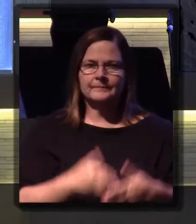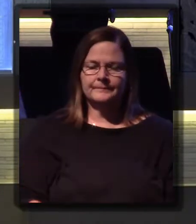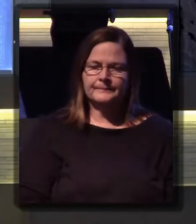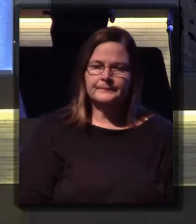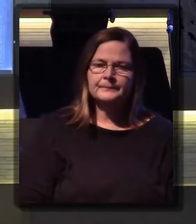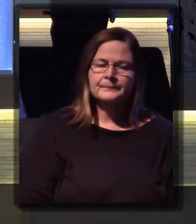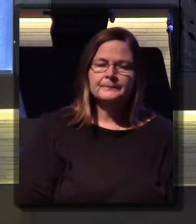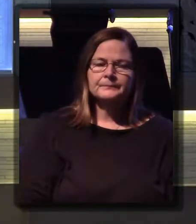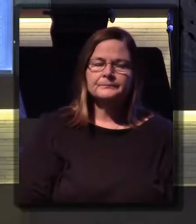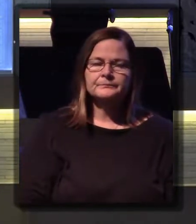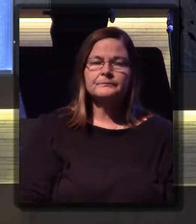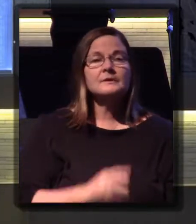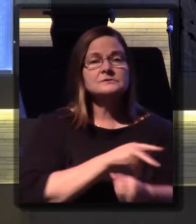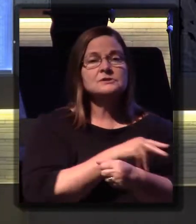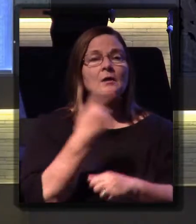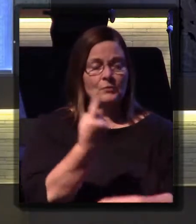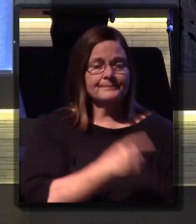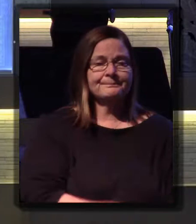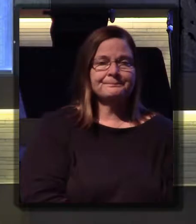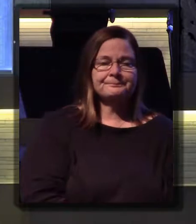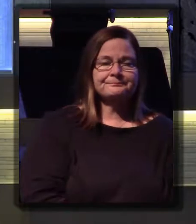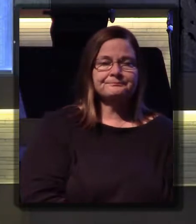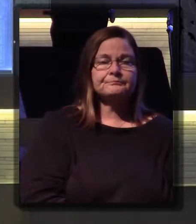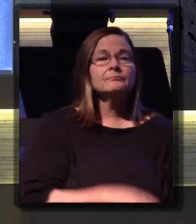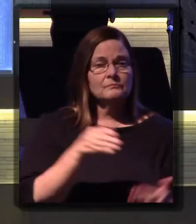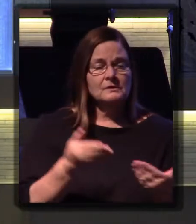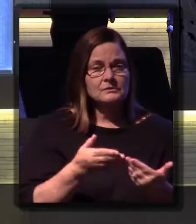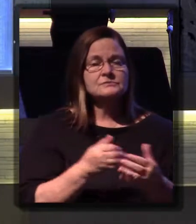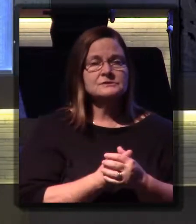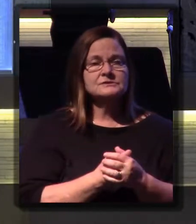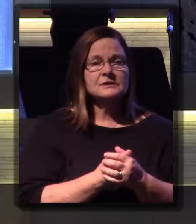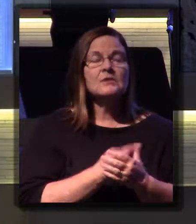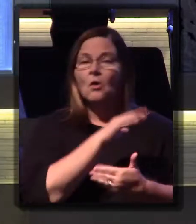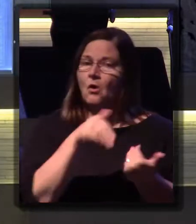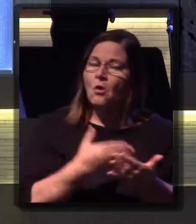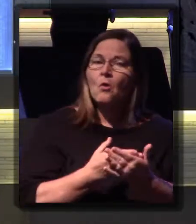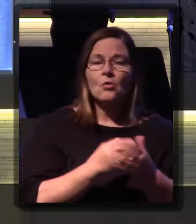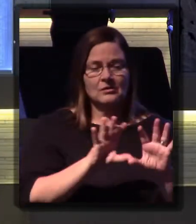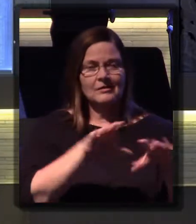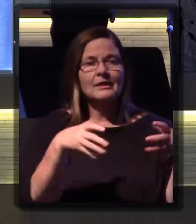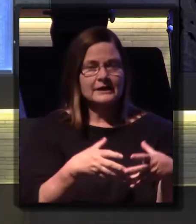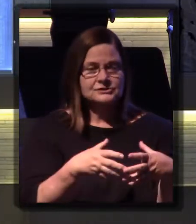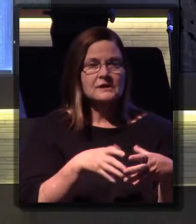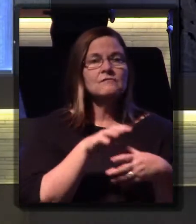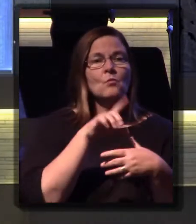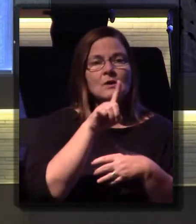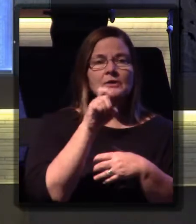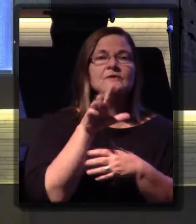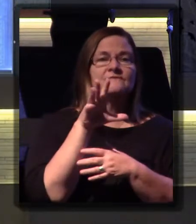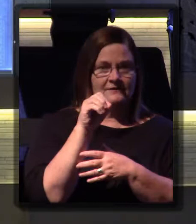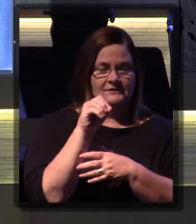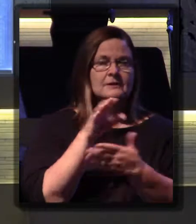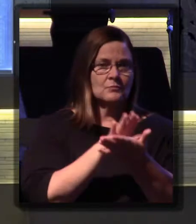will perish. Psalm 1